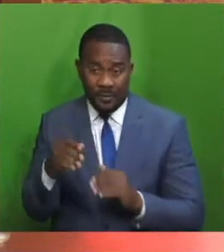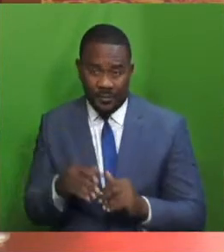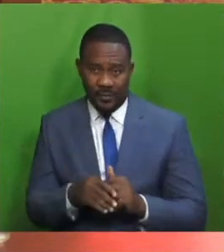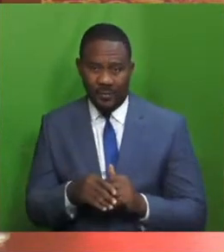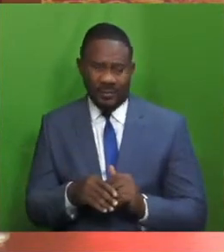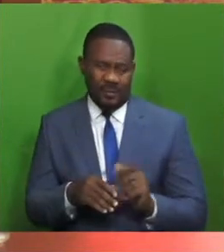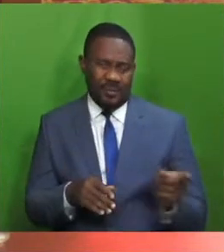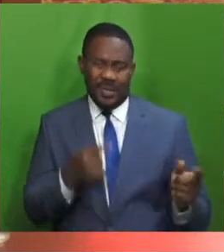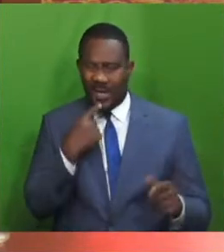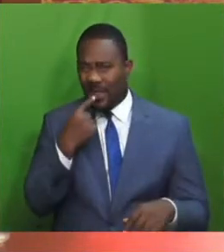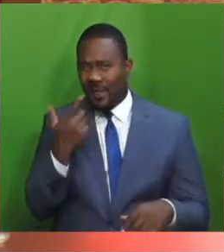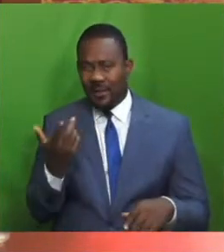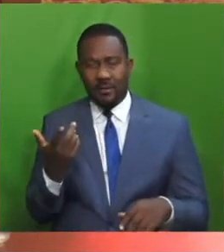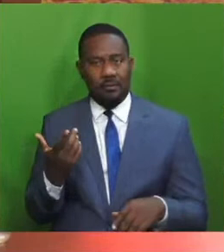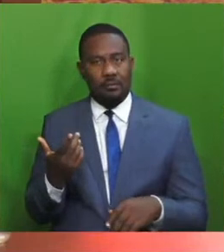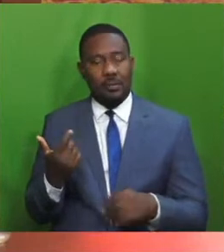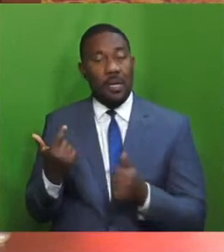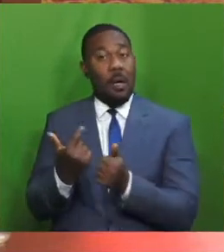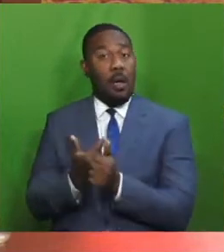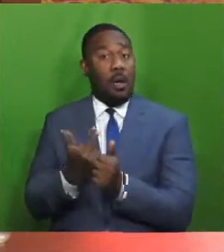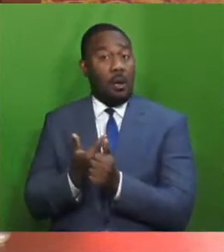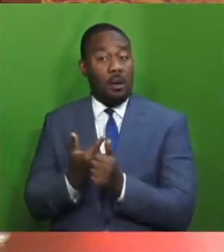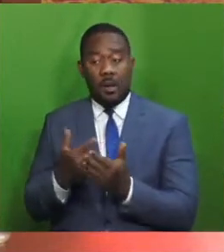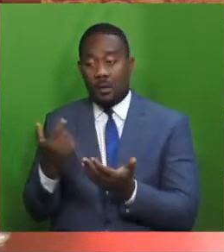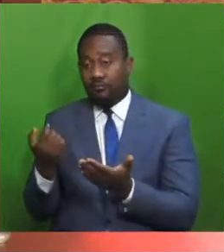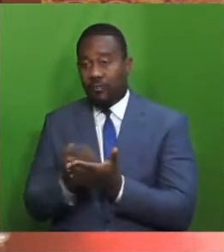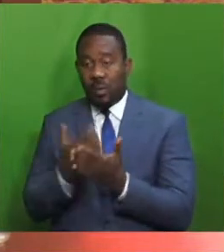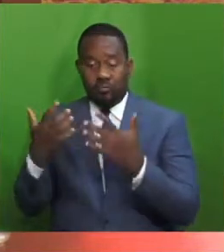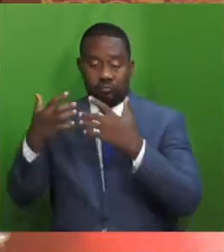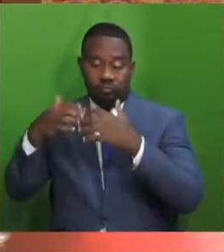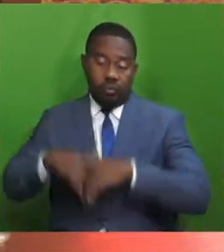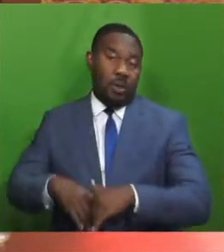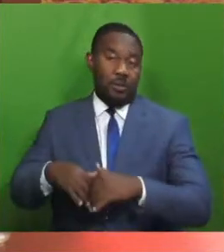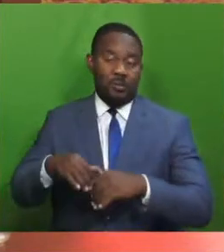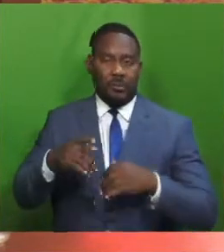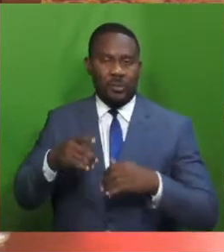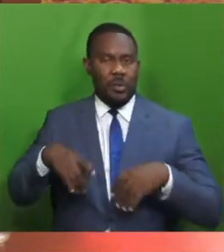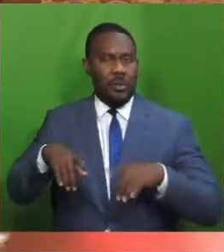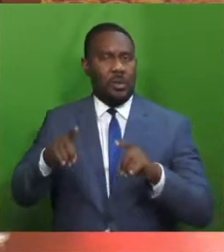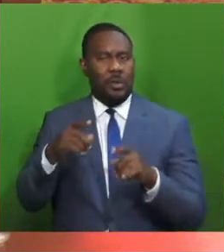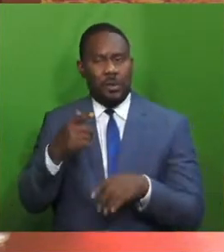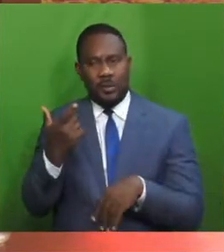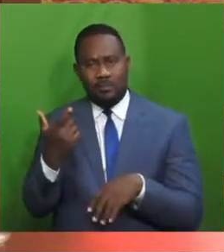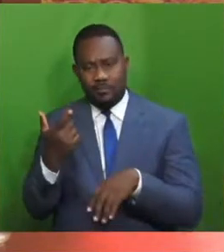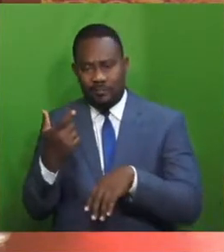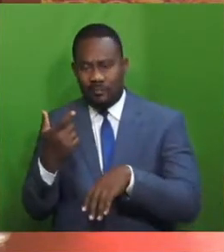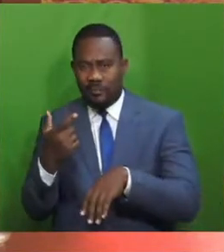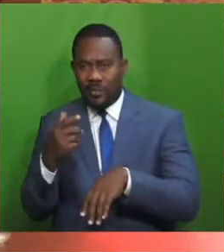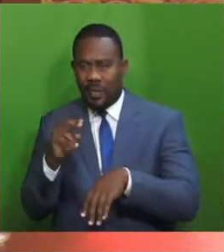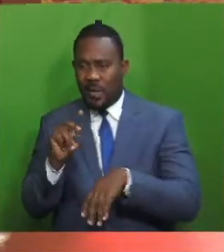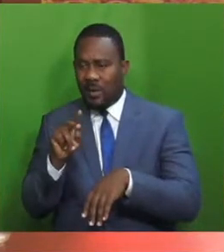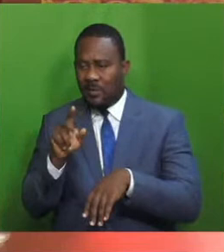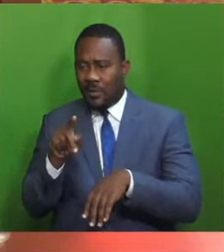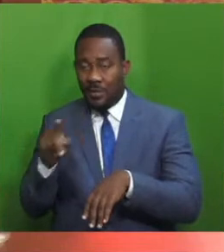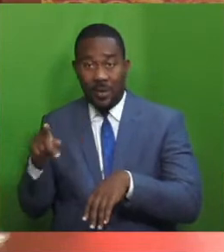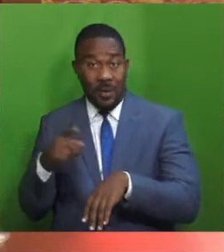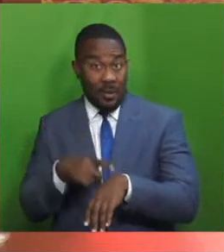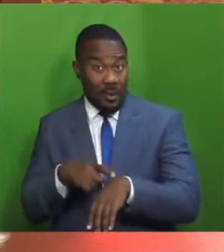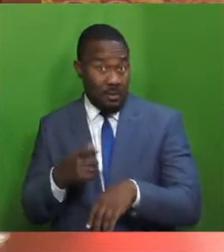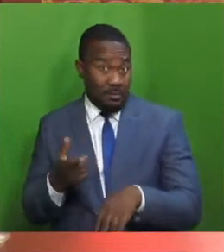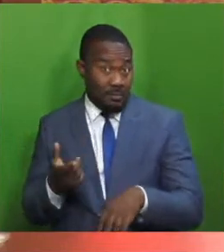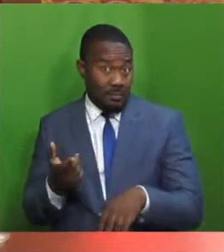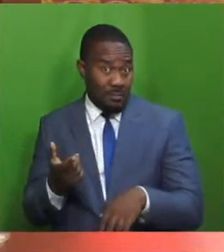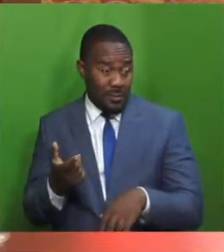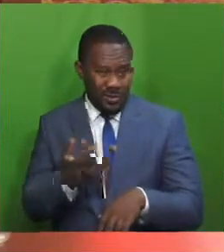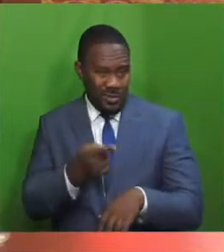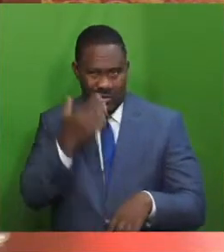oh, Ghana's economy collapsed under the watch of MPP. Clearly, You are not placing it in the context. You are